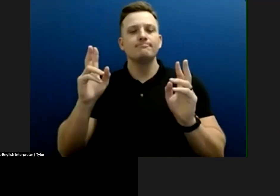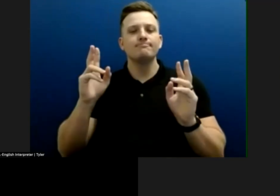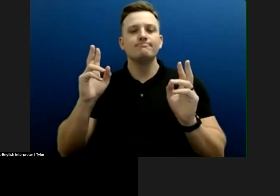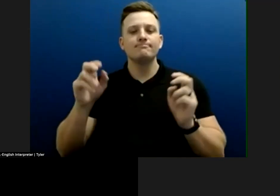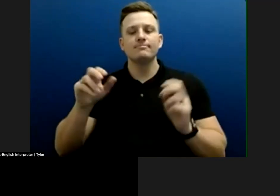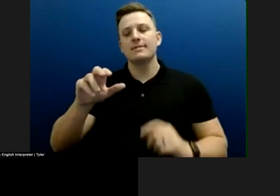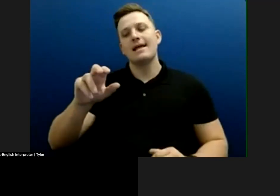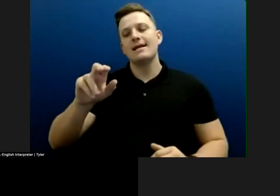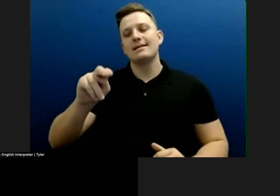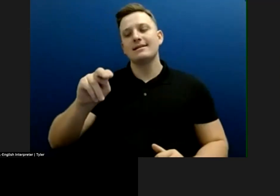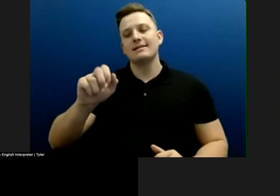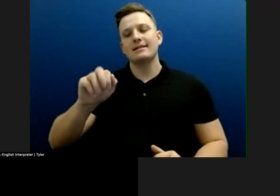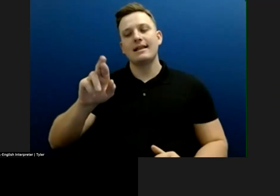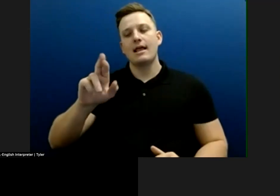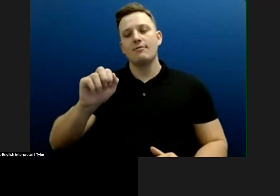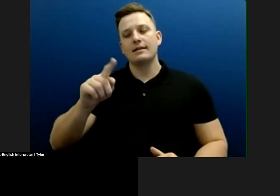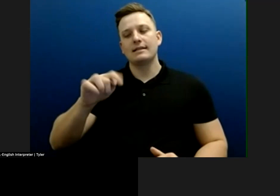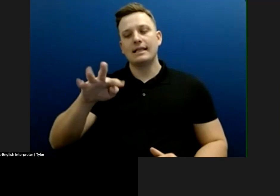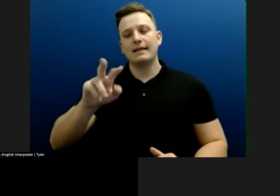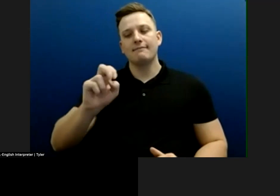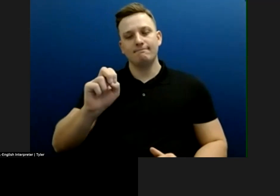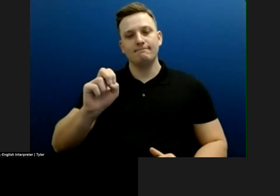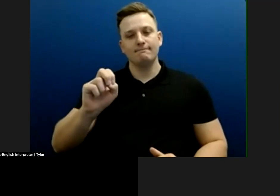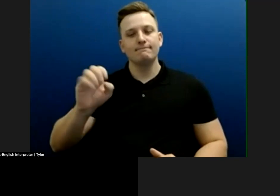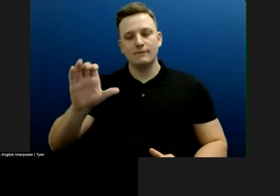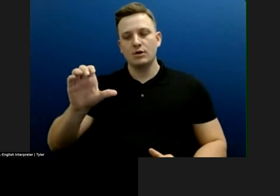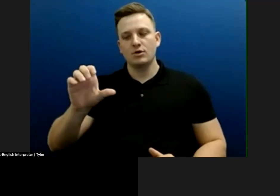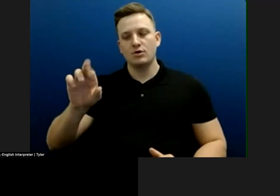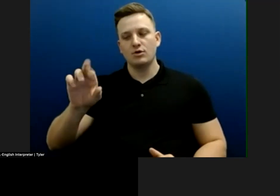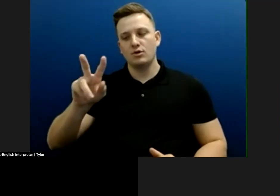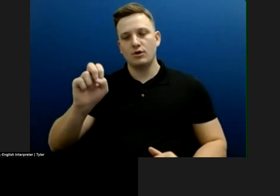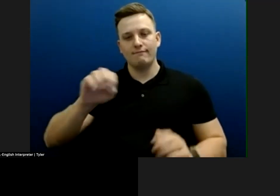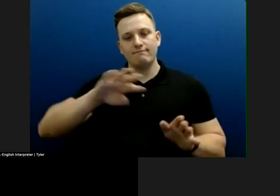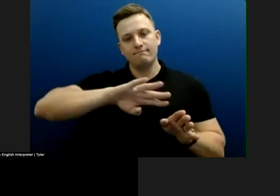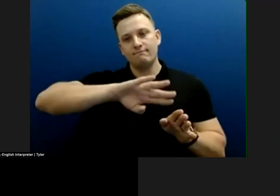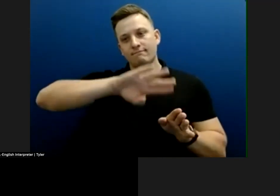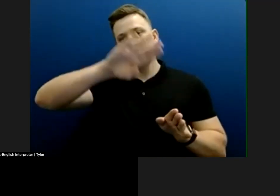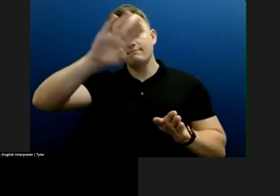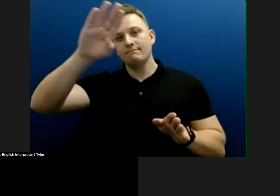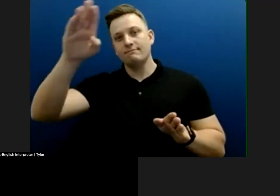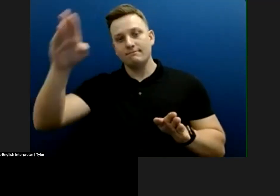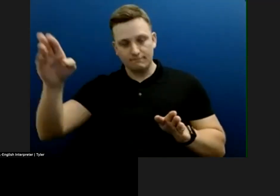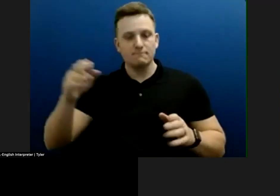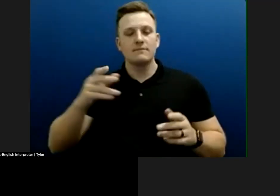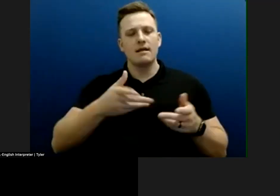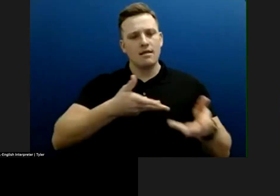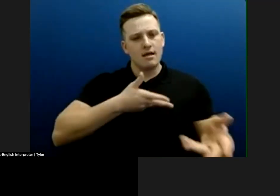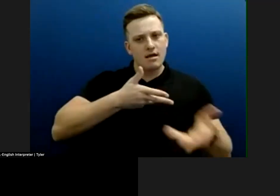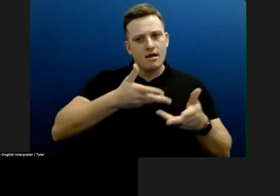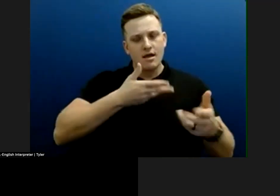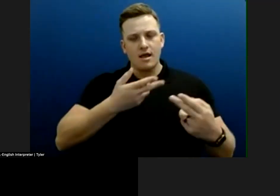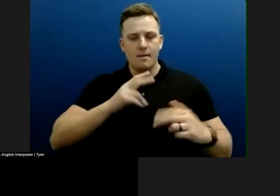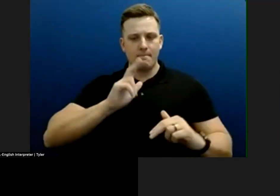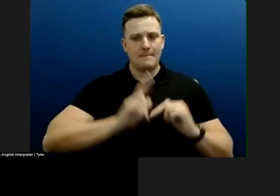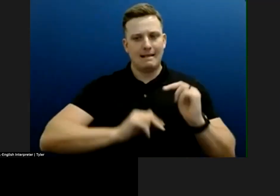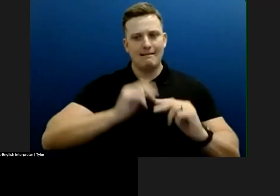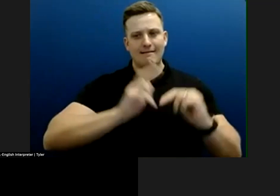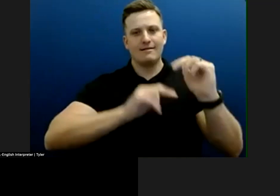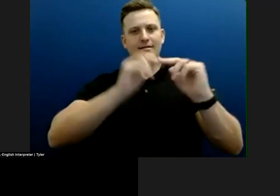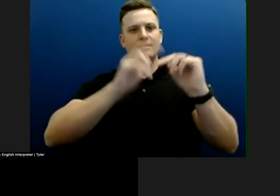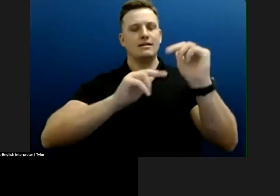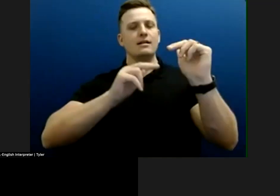curve. And it's the sense that intensity and tension can build in an interaction and then